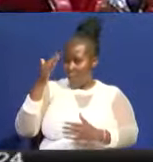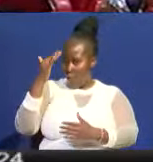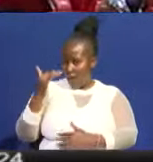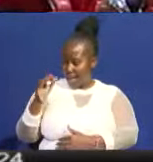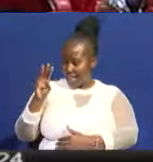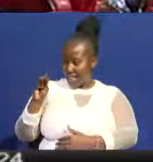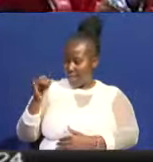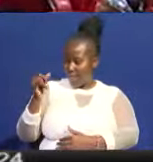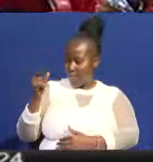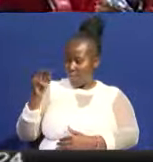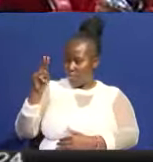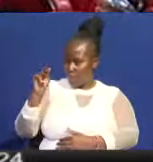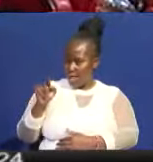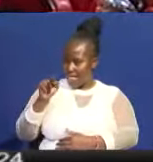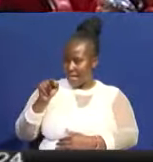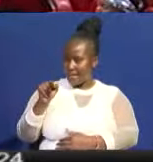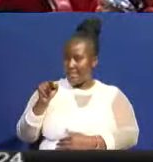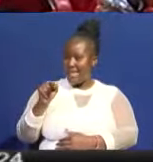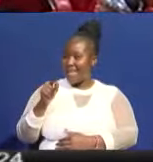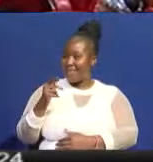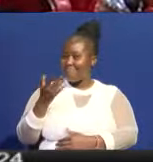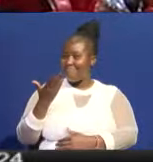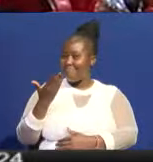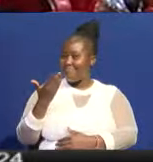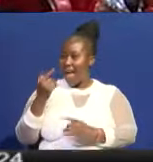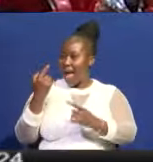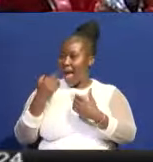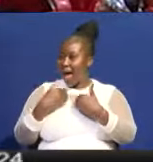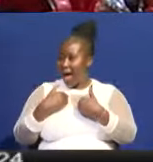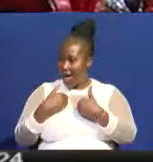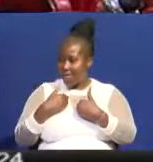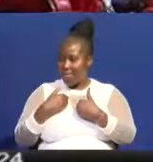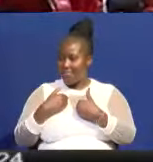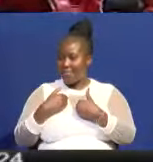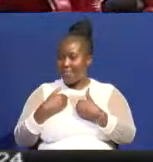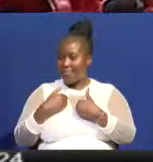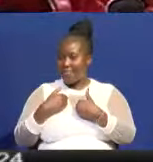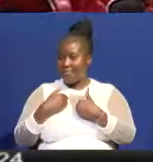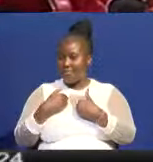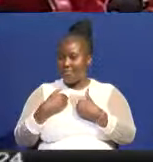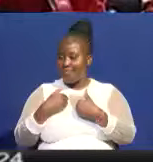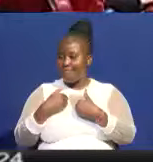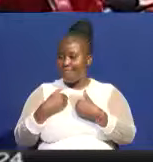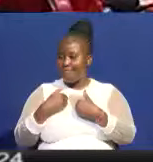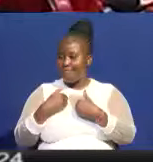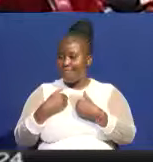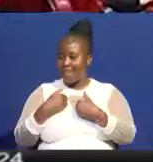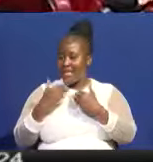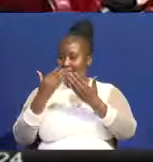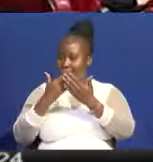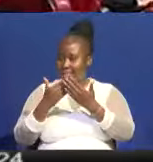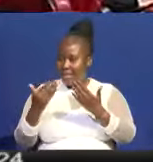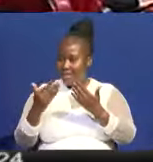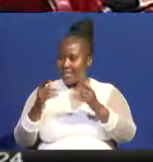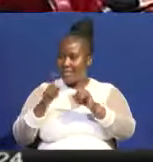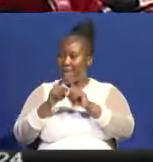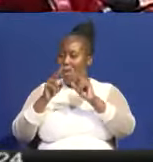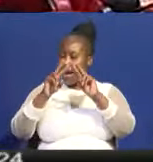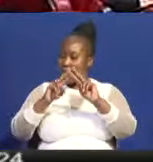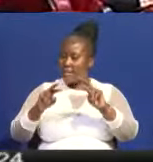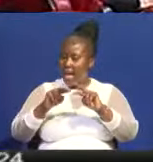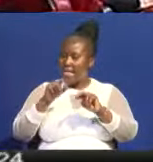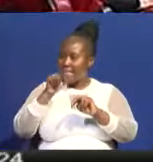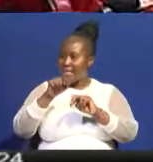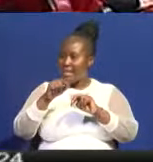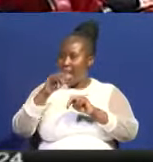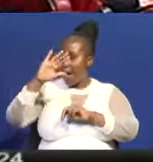the motion in certain respects does breach statutes, and as such,